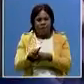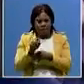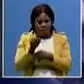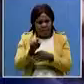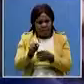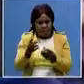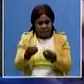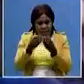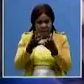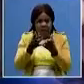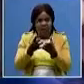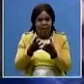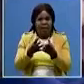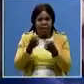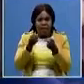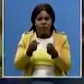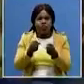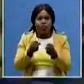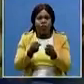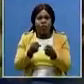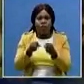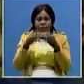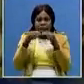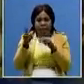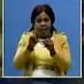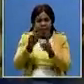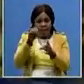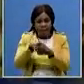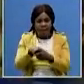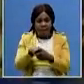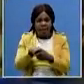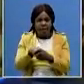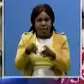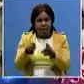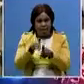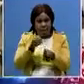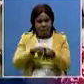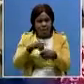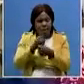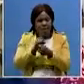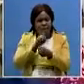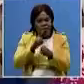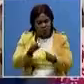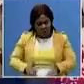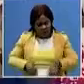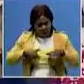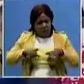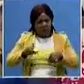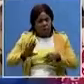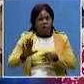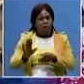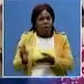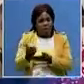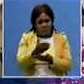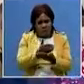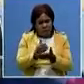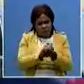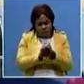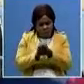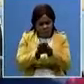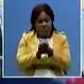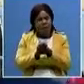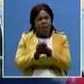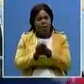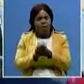message to would-be offenders, as well as reassuring survivors of our collective commitment to stamp out